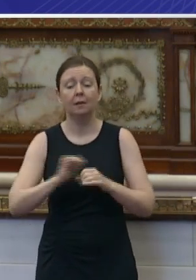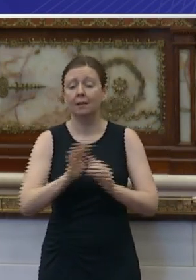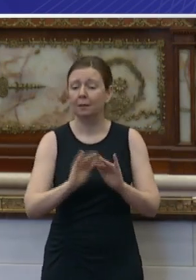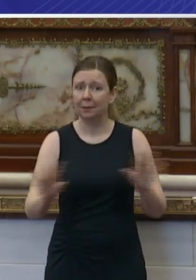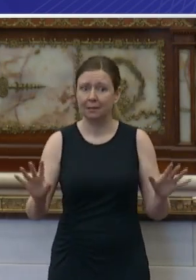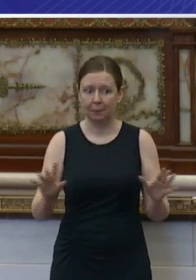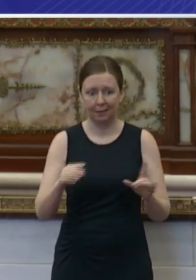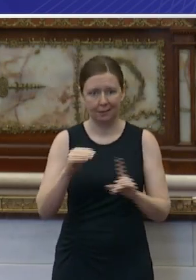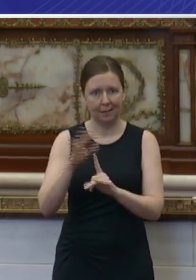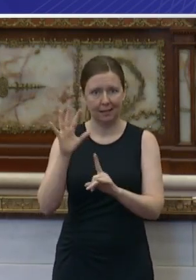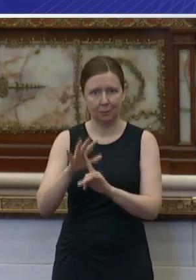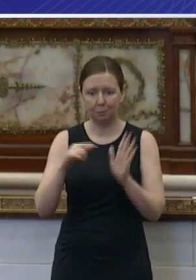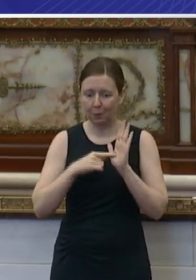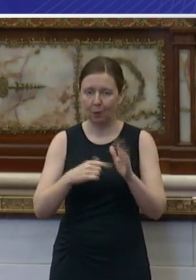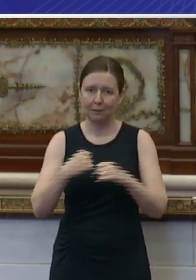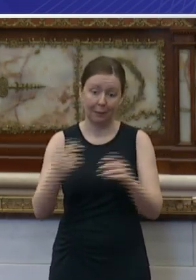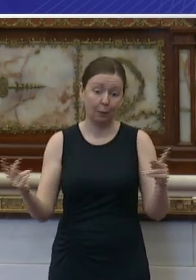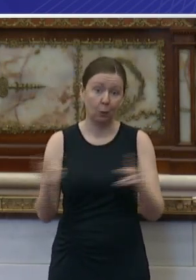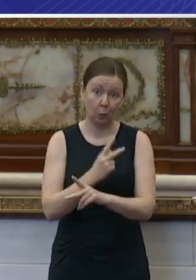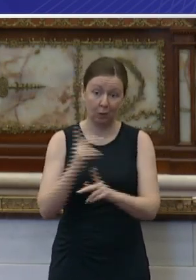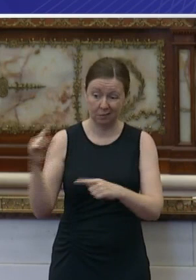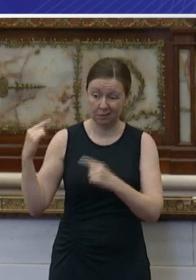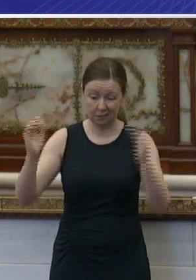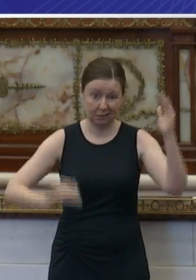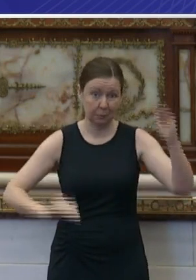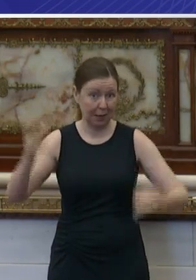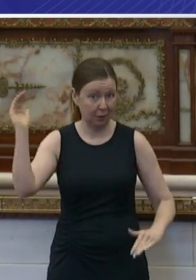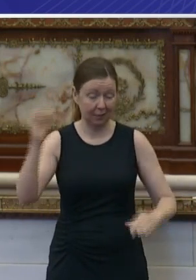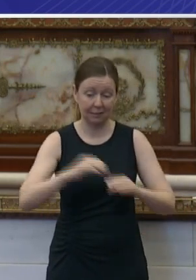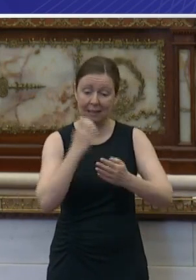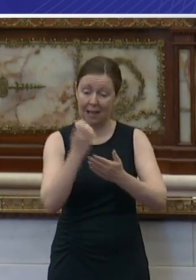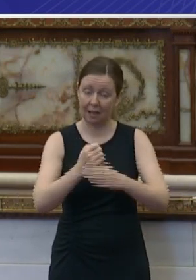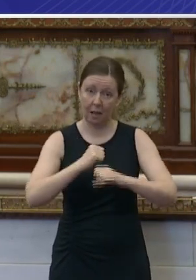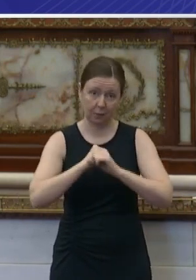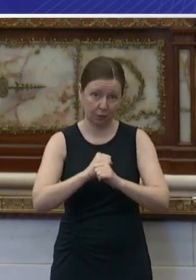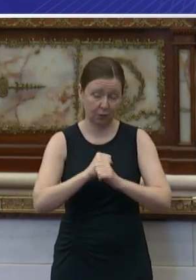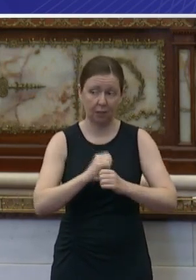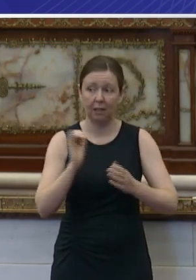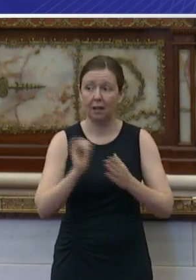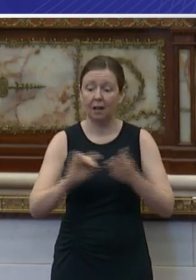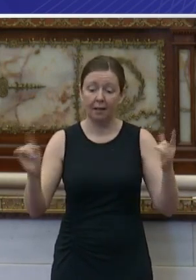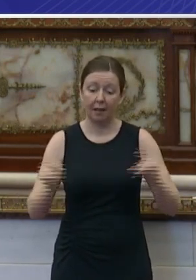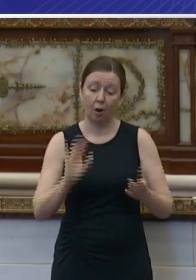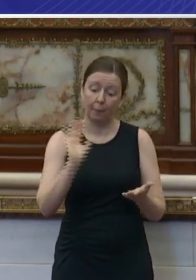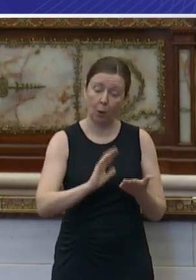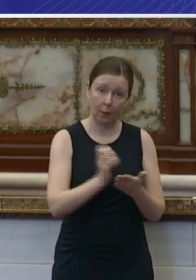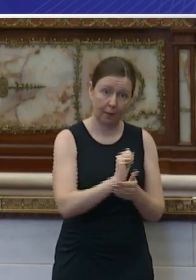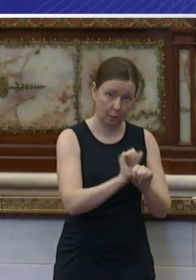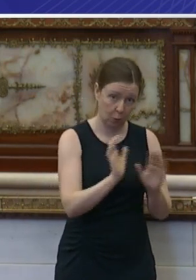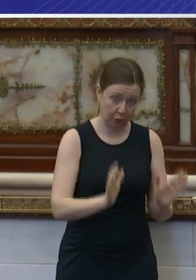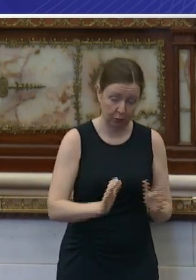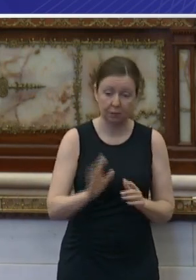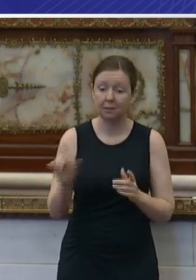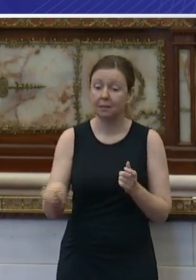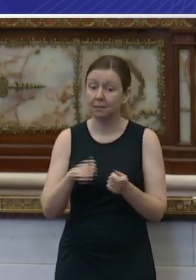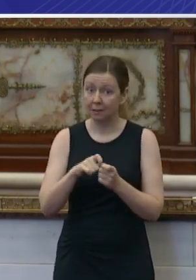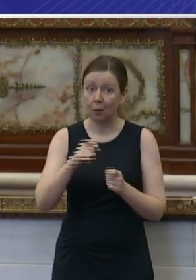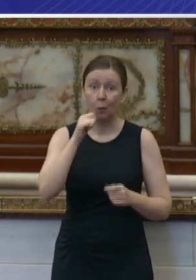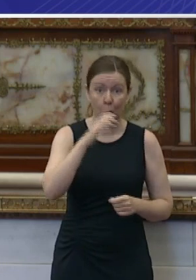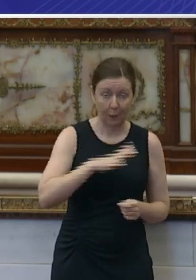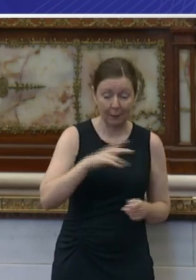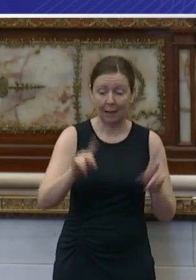has exposed and exacerbated long-standing disparities in economic security that harm low-income workers, particularly